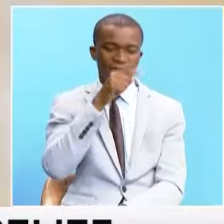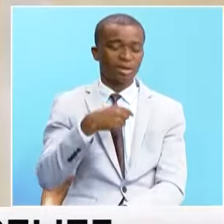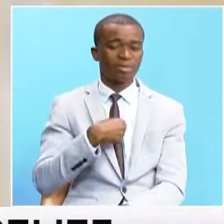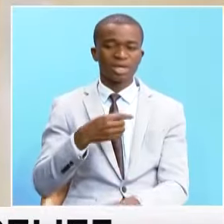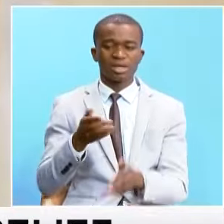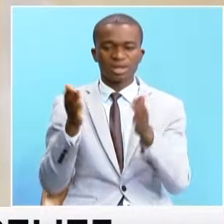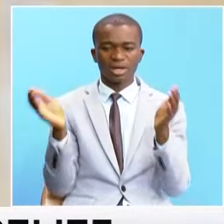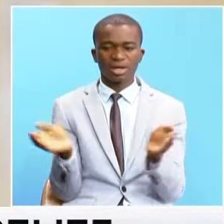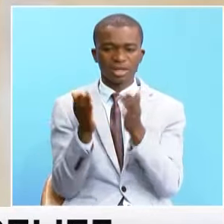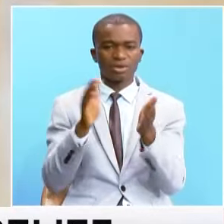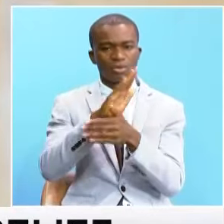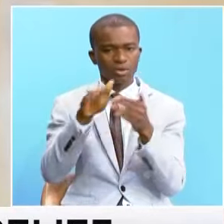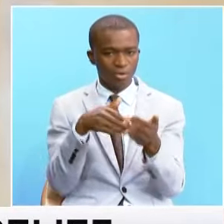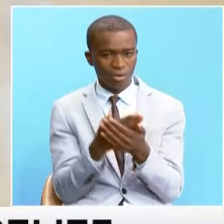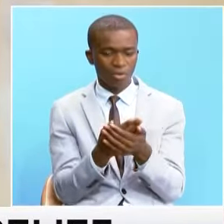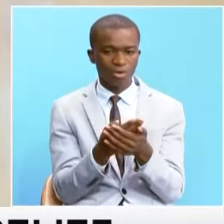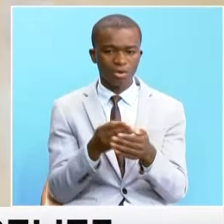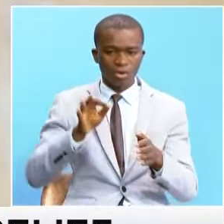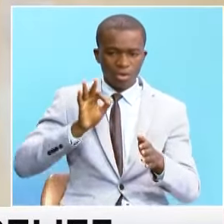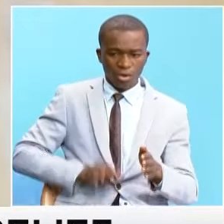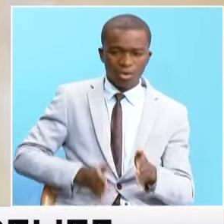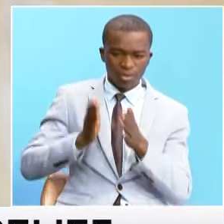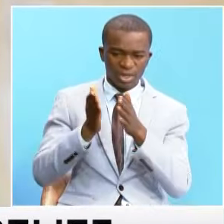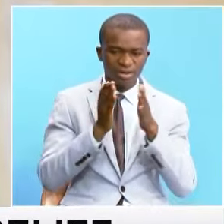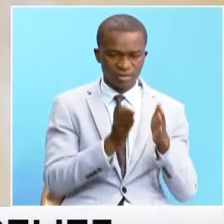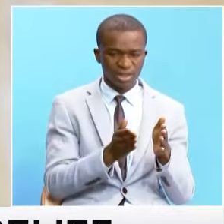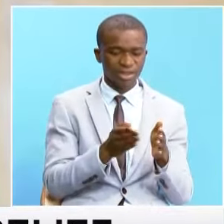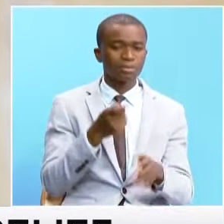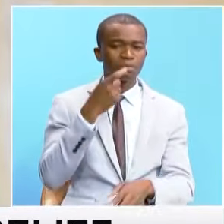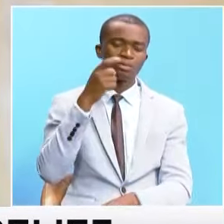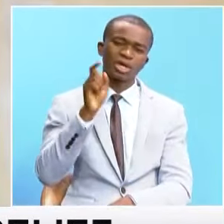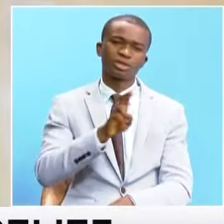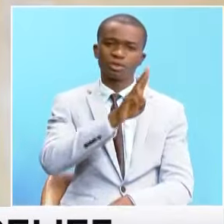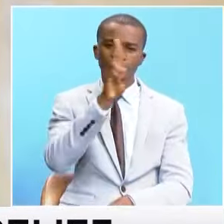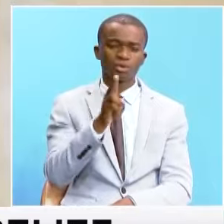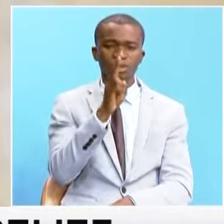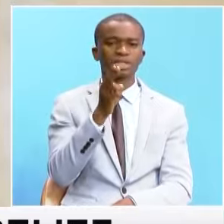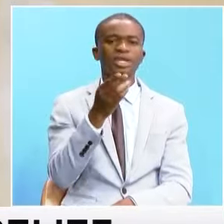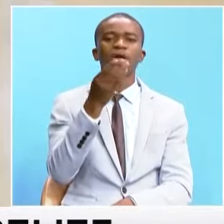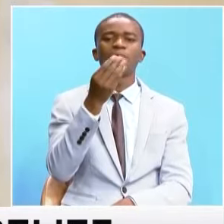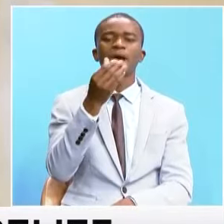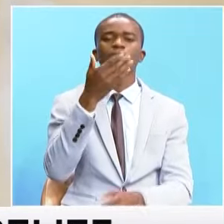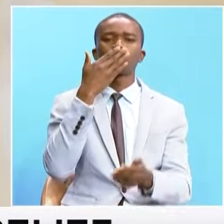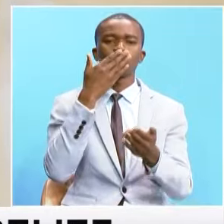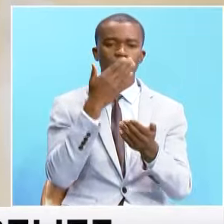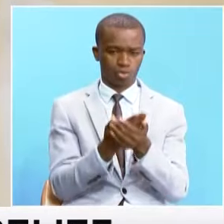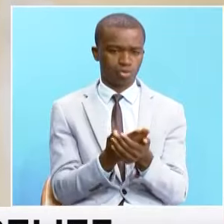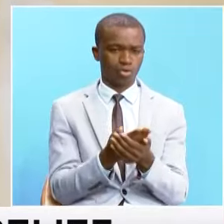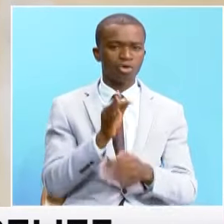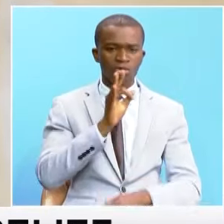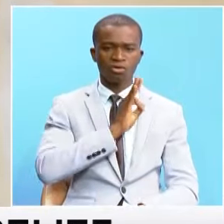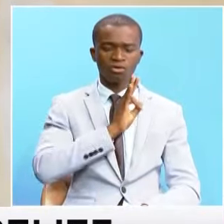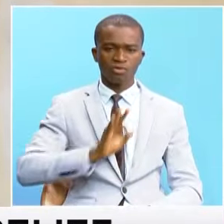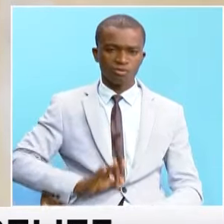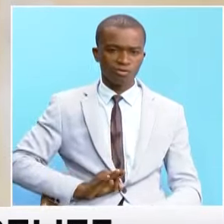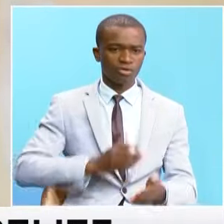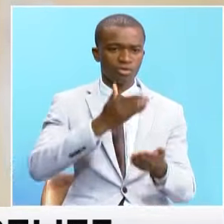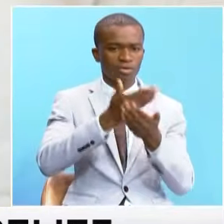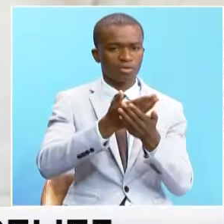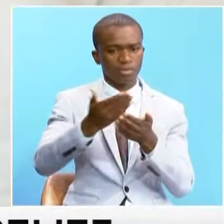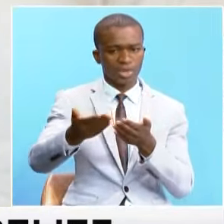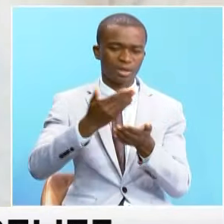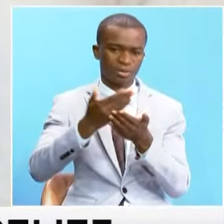beneficiaries to utilize the cash for the intended purposes of buying food and other house